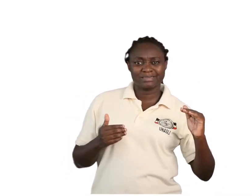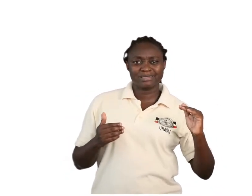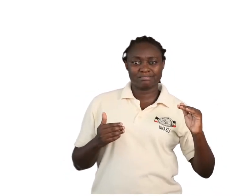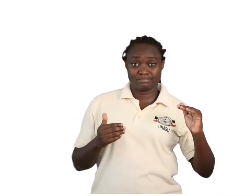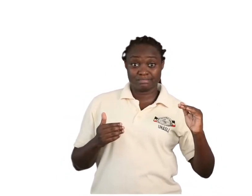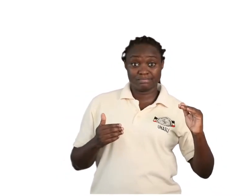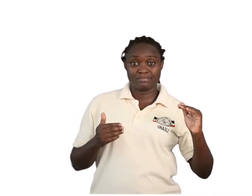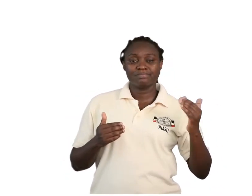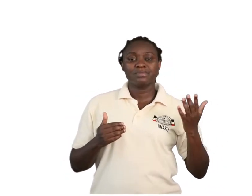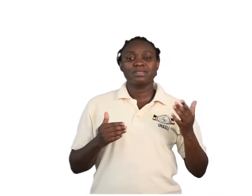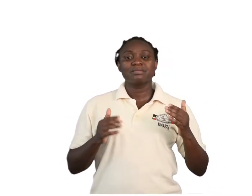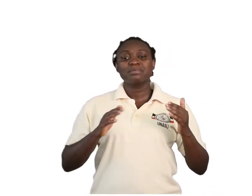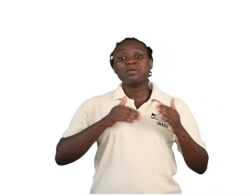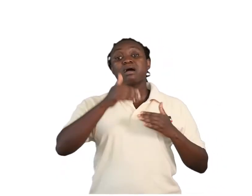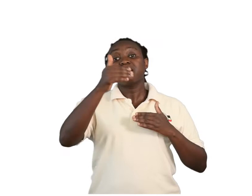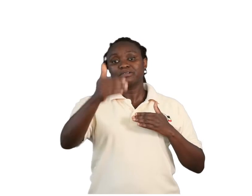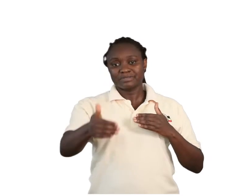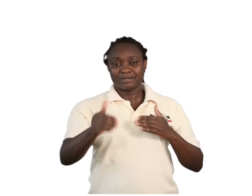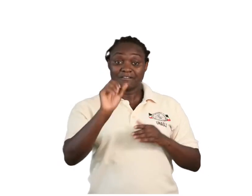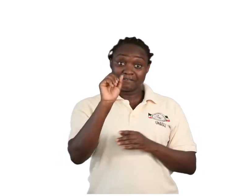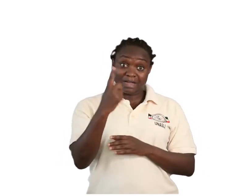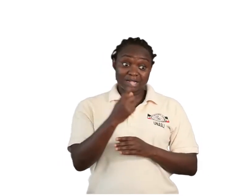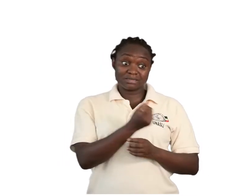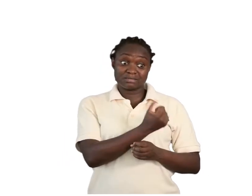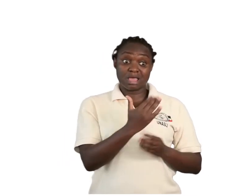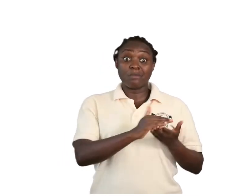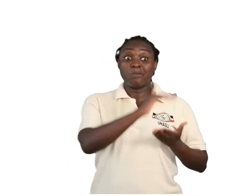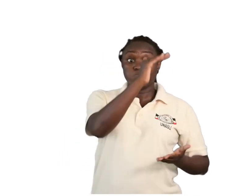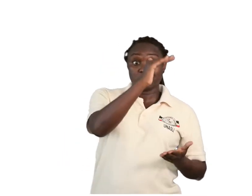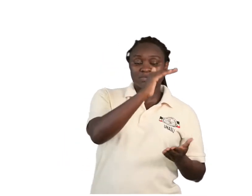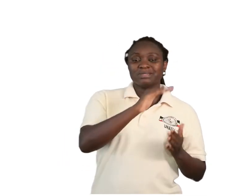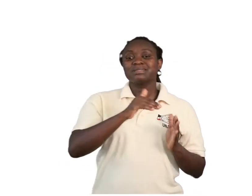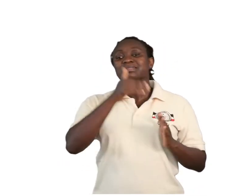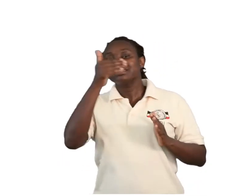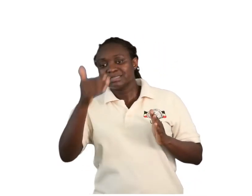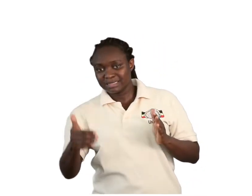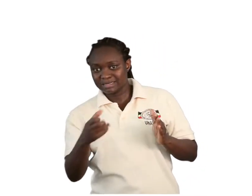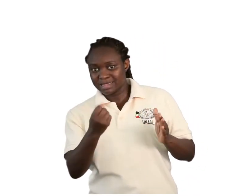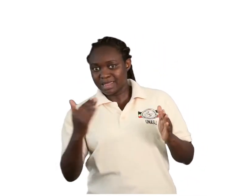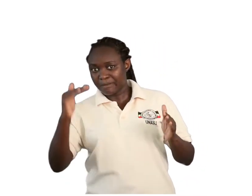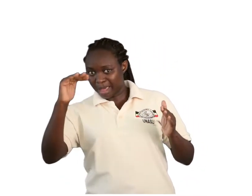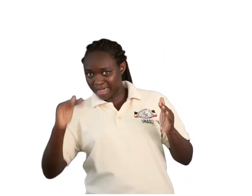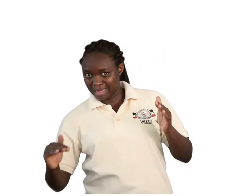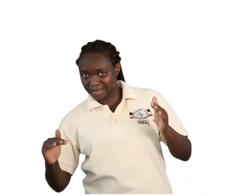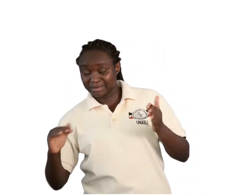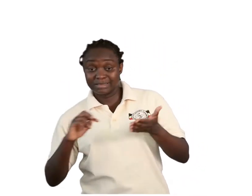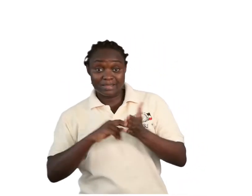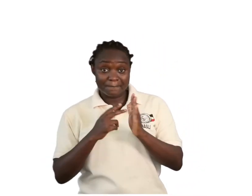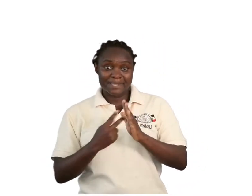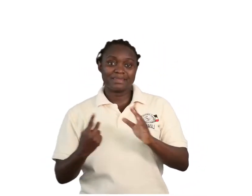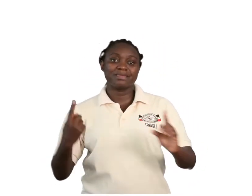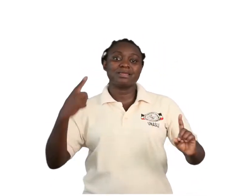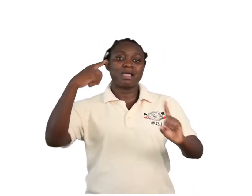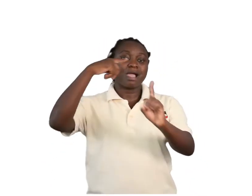comes after that with a bigger value, it means that we are